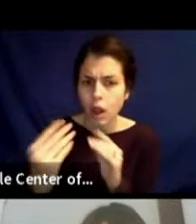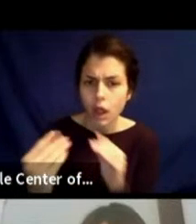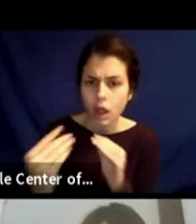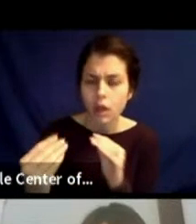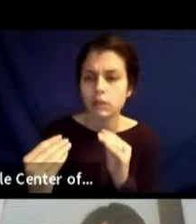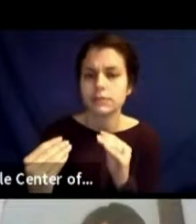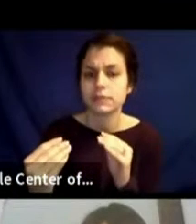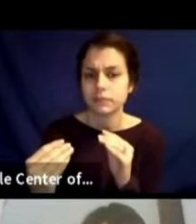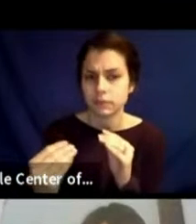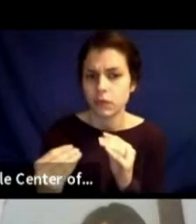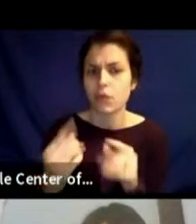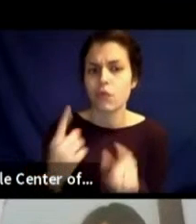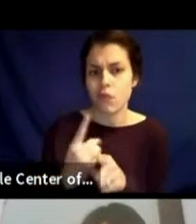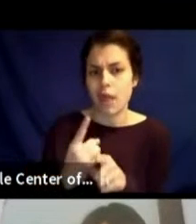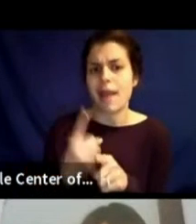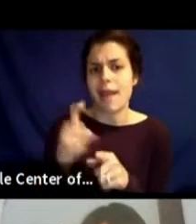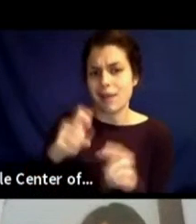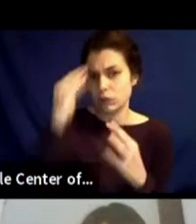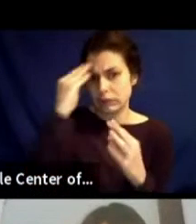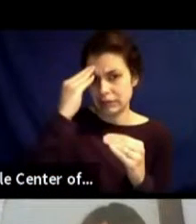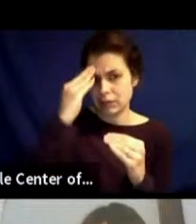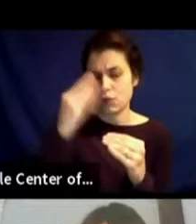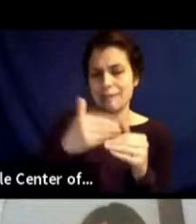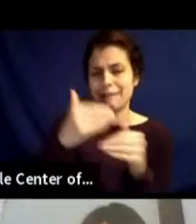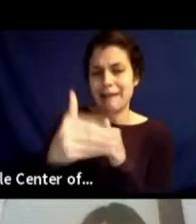meeting. Yes, that's correct.